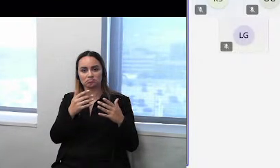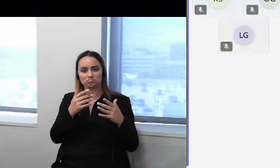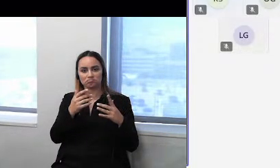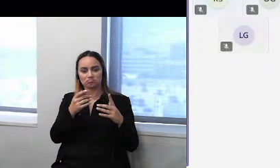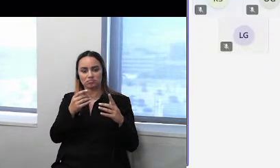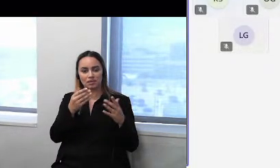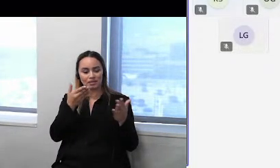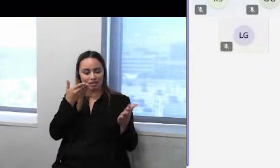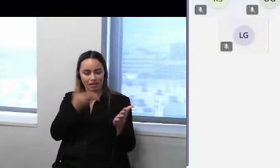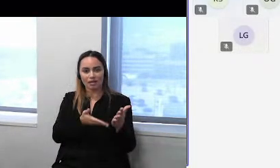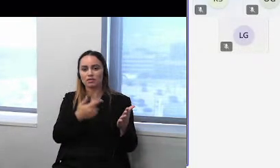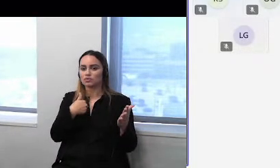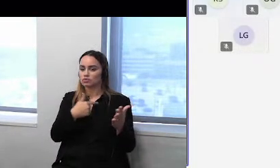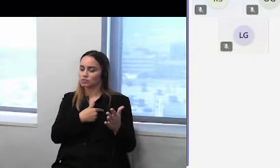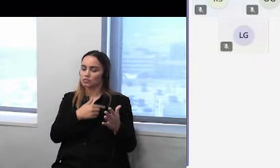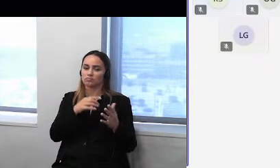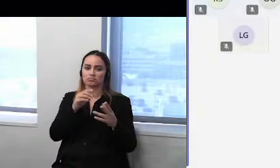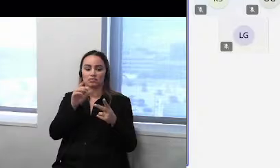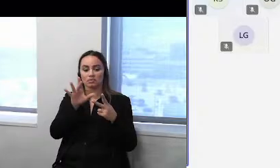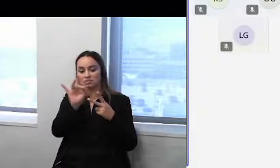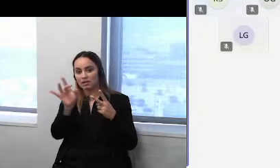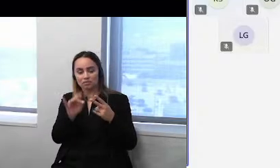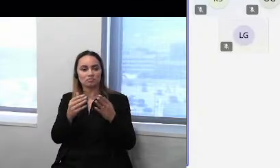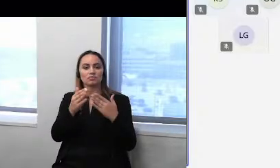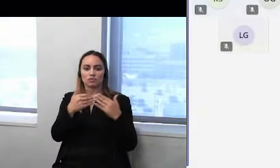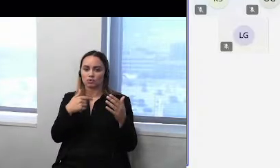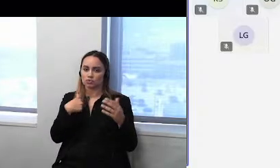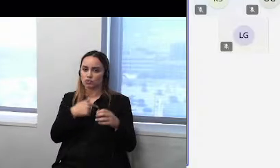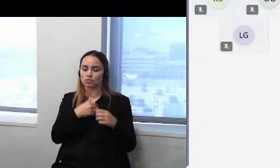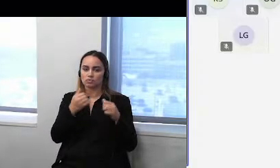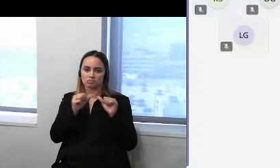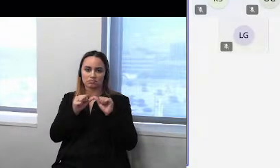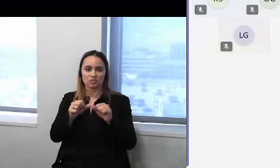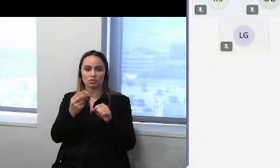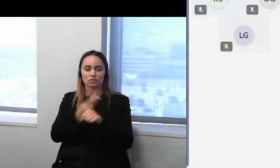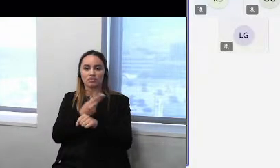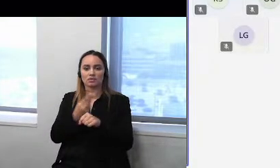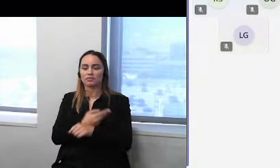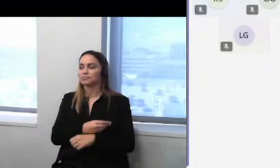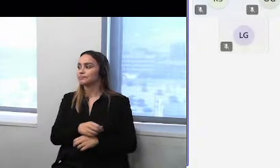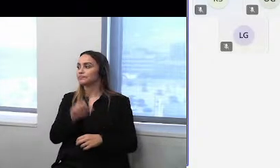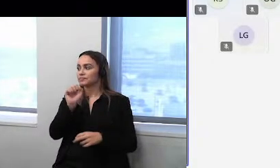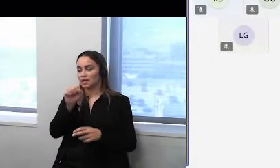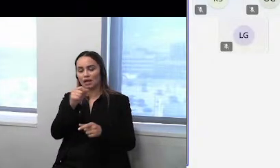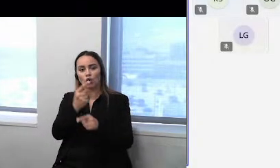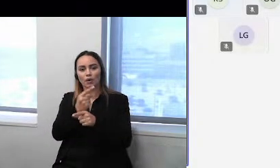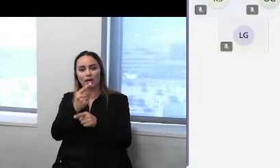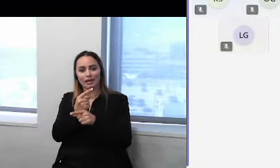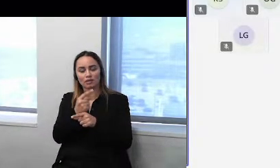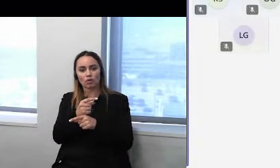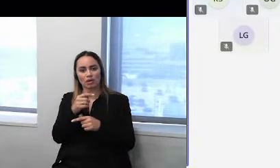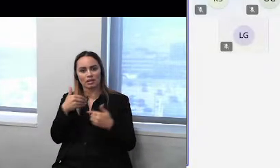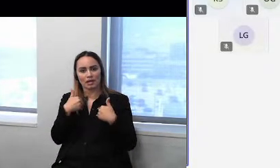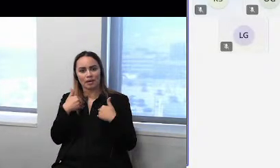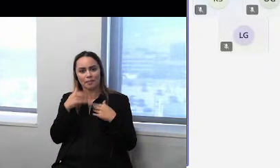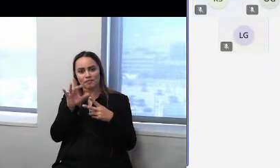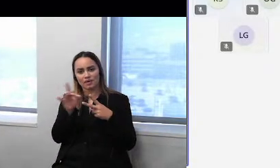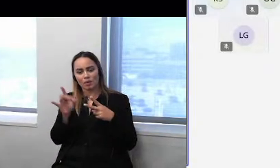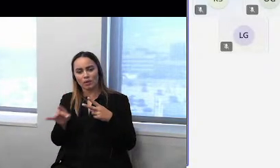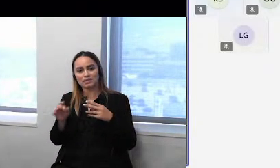and active is used. Okay, what's your next question, sir? Is it correct that it has a choice of either frequency or